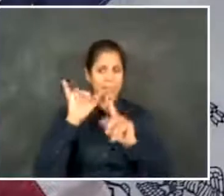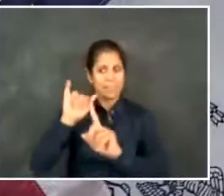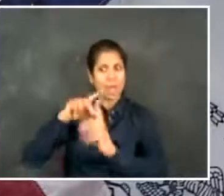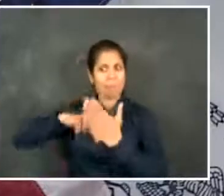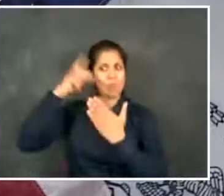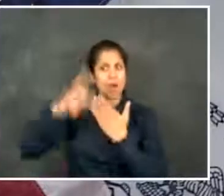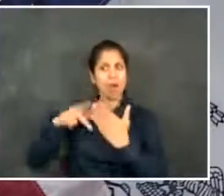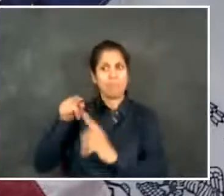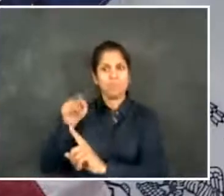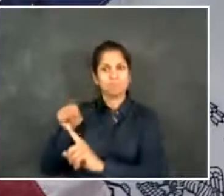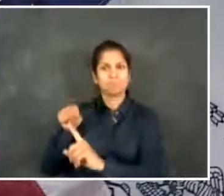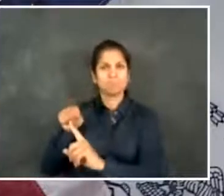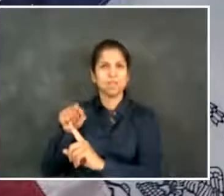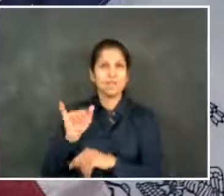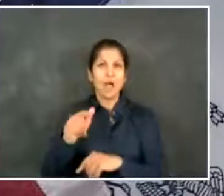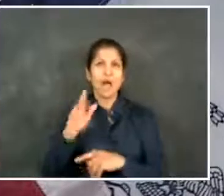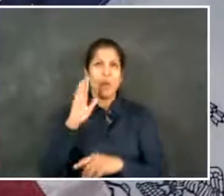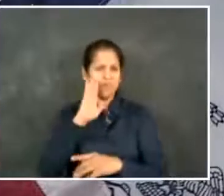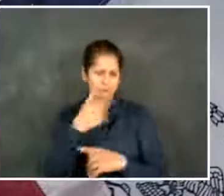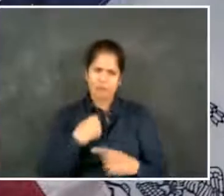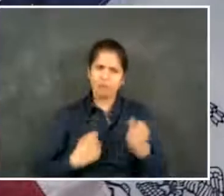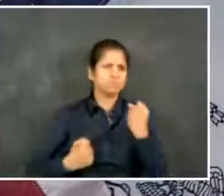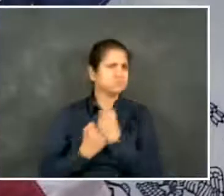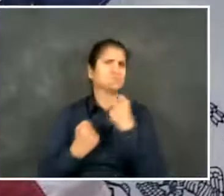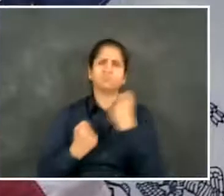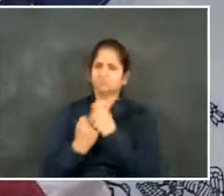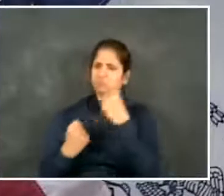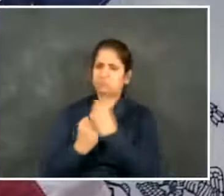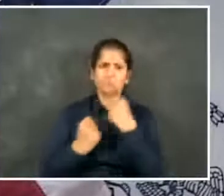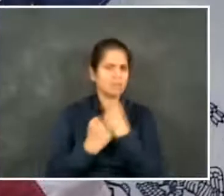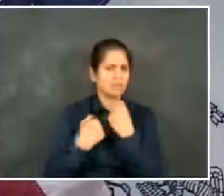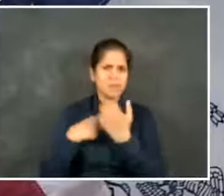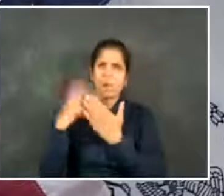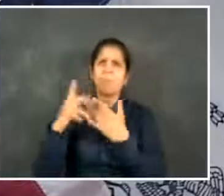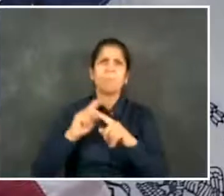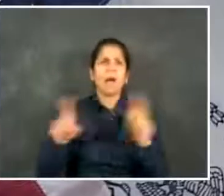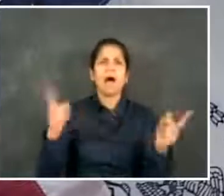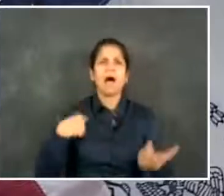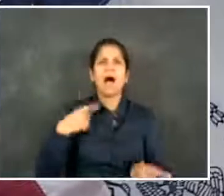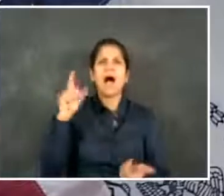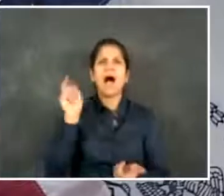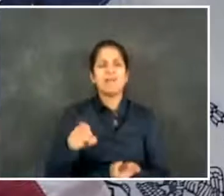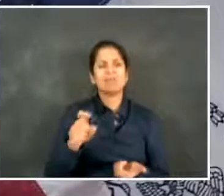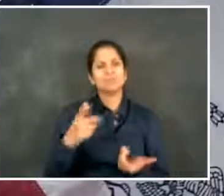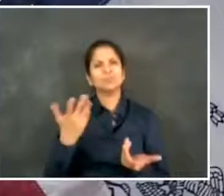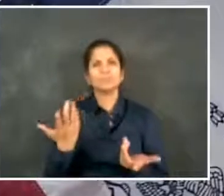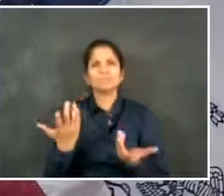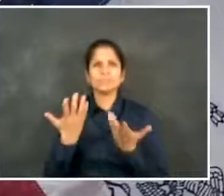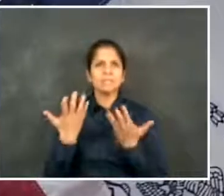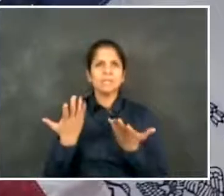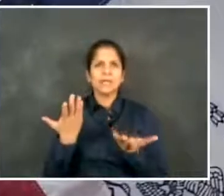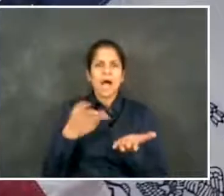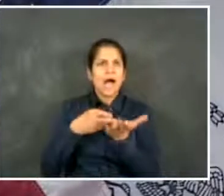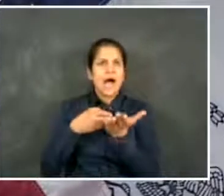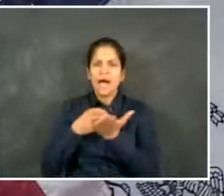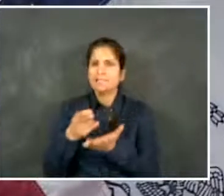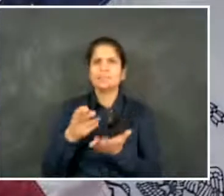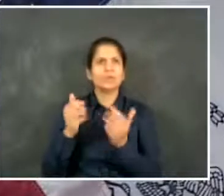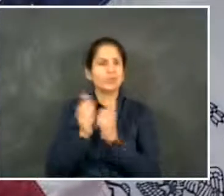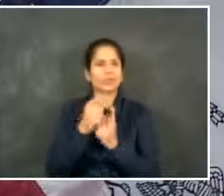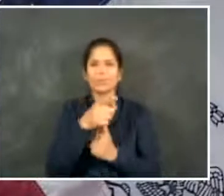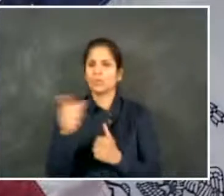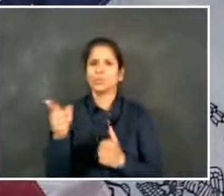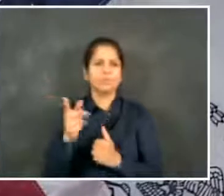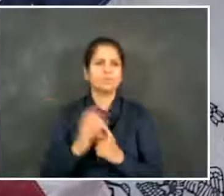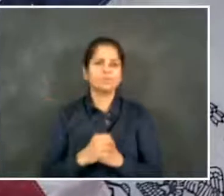First, the historic notion of summer youth employment requires people gathering. We don't know when we're going to be able to do